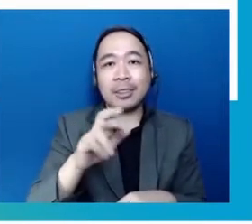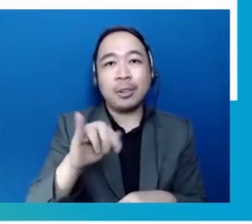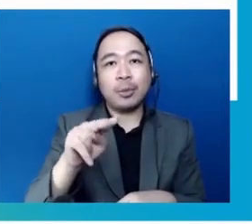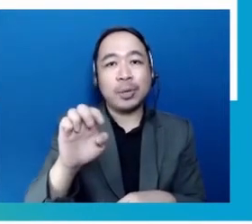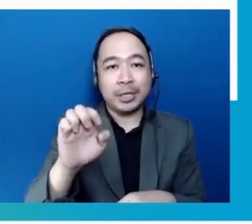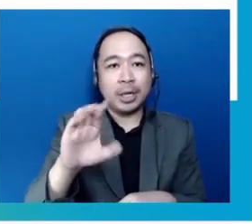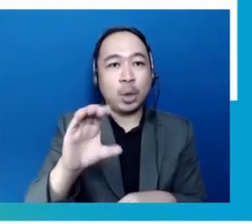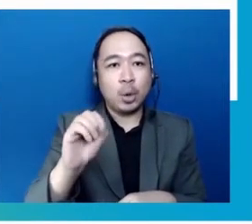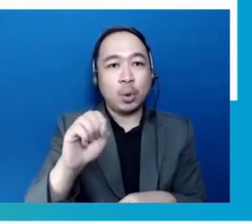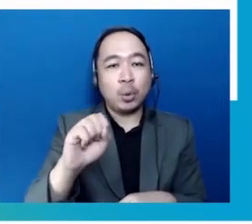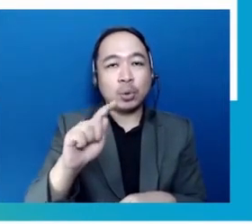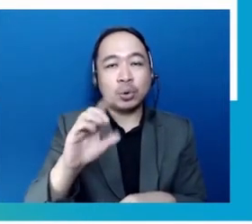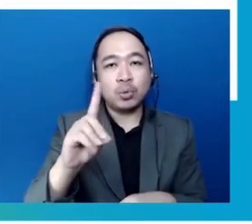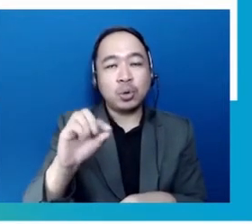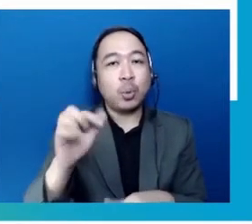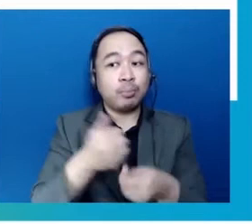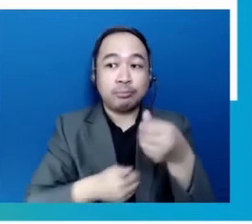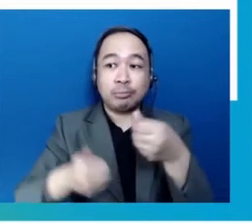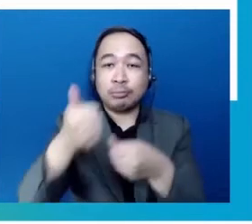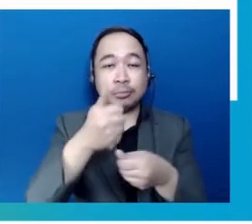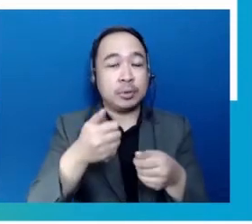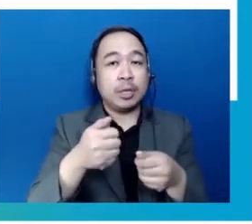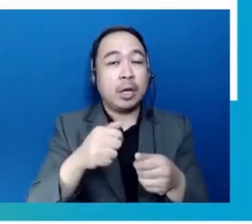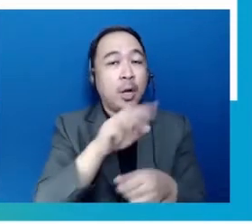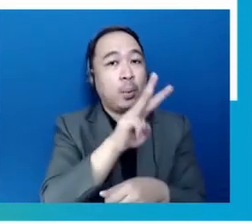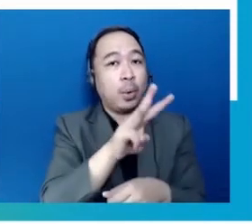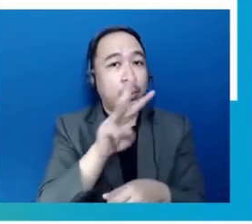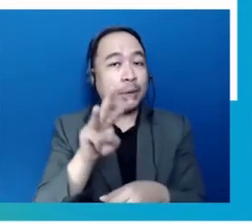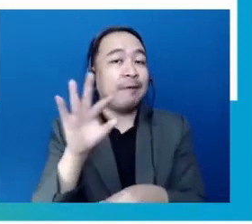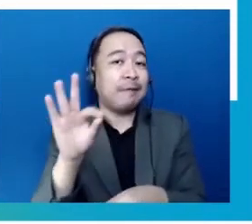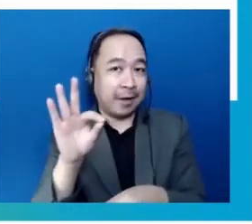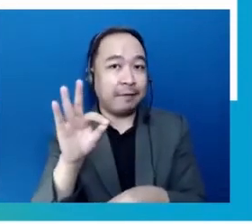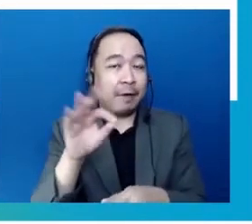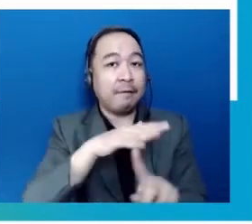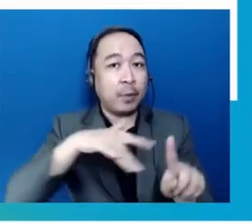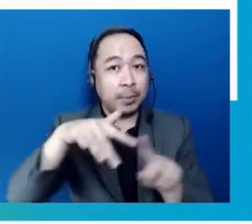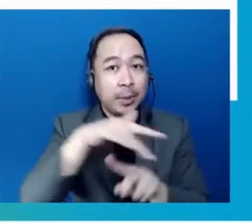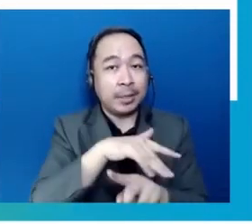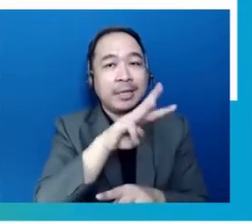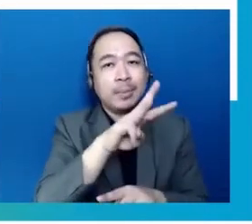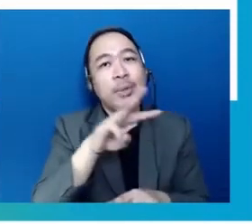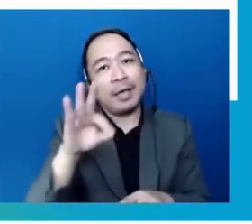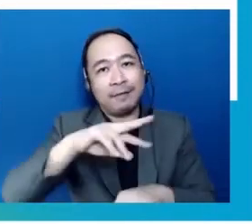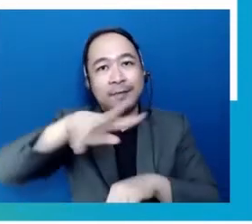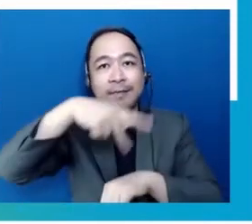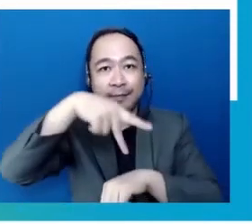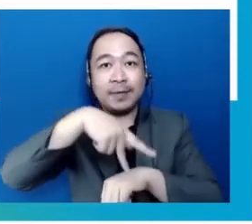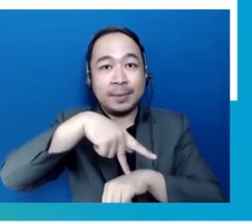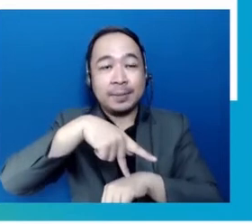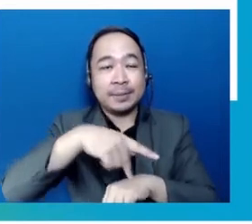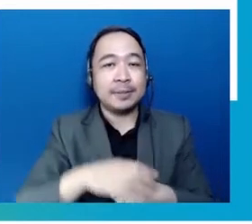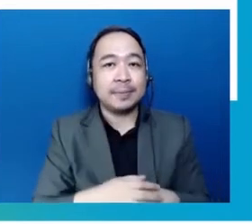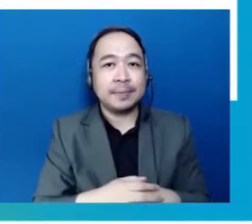today. She's the executive director of Worldwide Fund for Nature, that's WWF Philippines. We